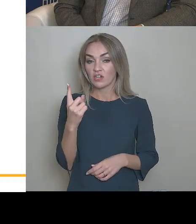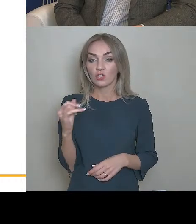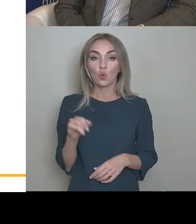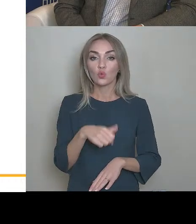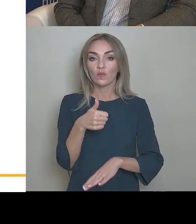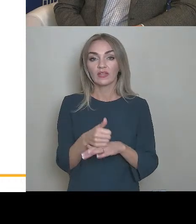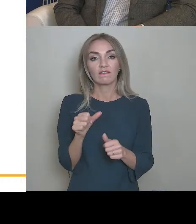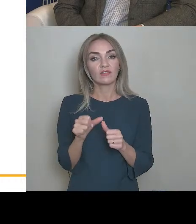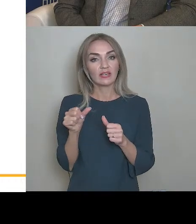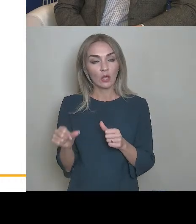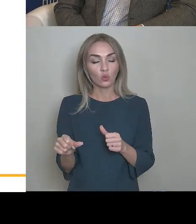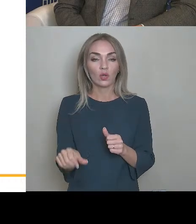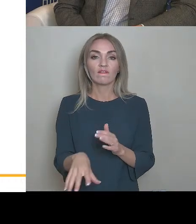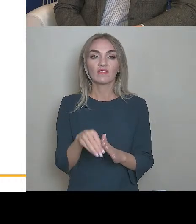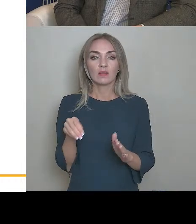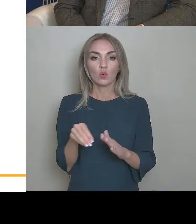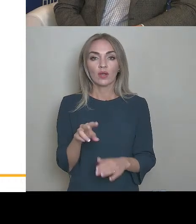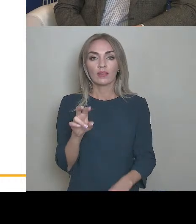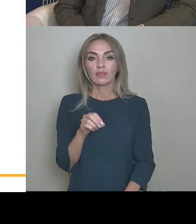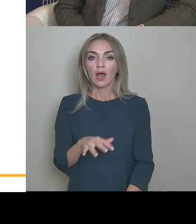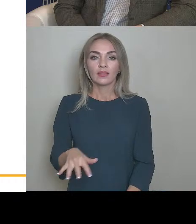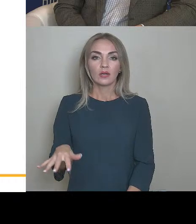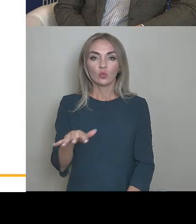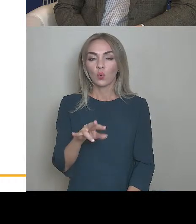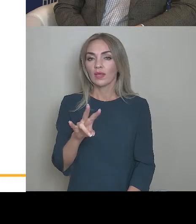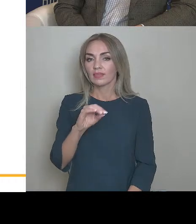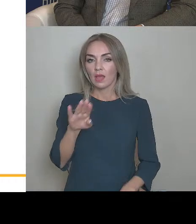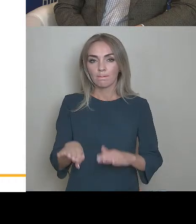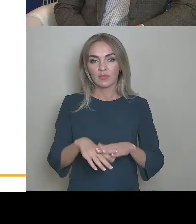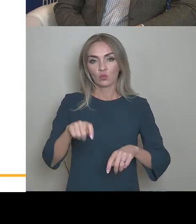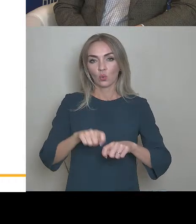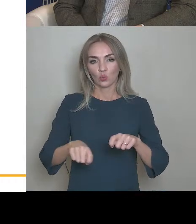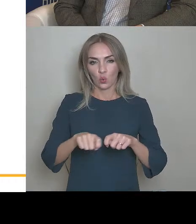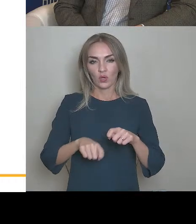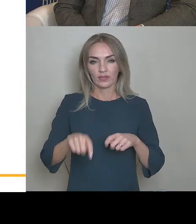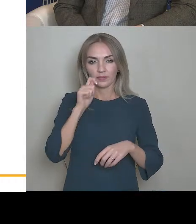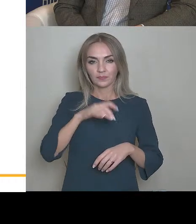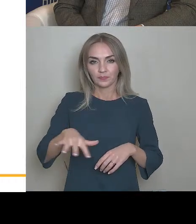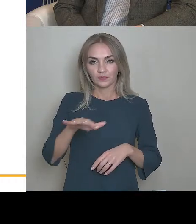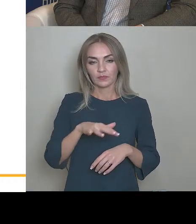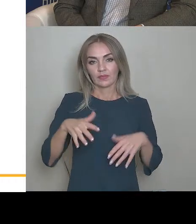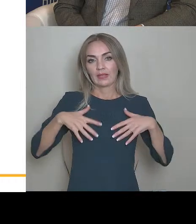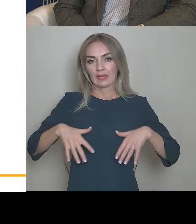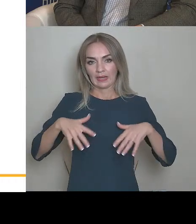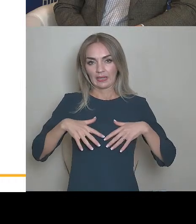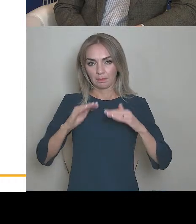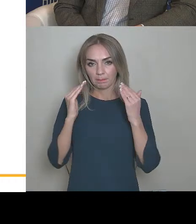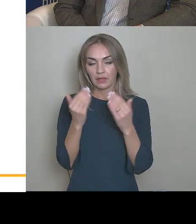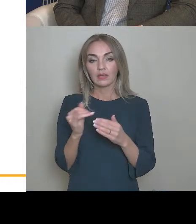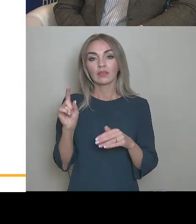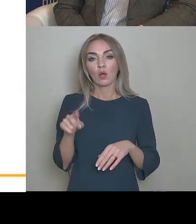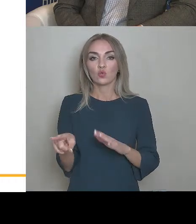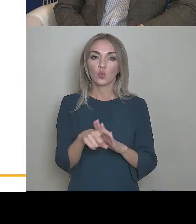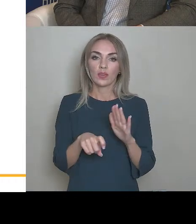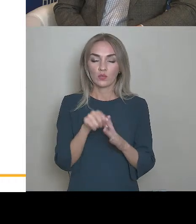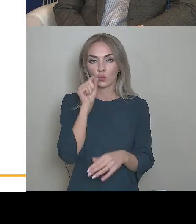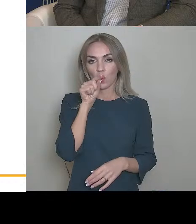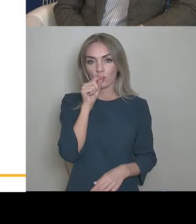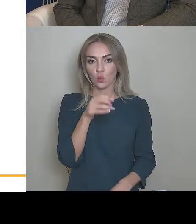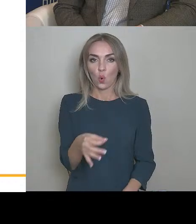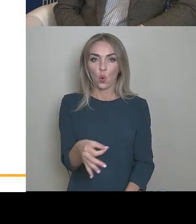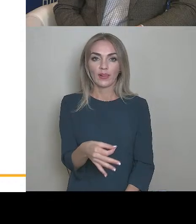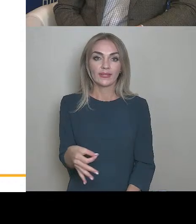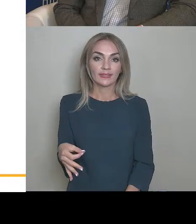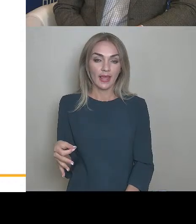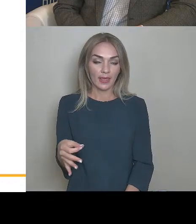were several exceptions. The first one, the elections in the territory which is not under control of Ukrainian